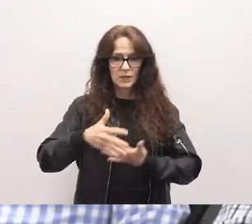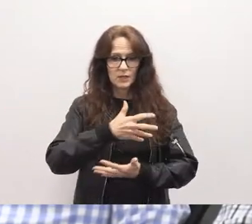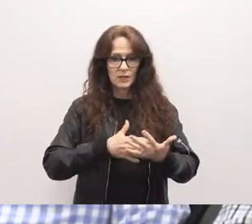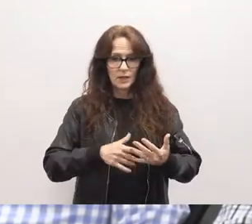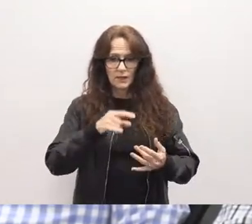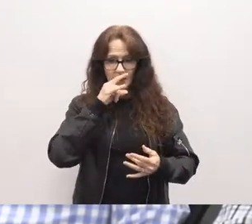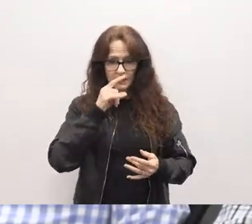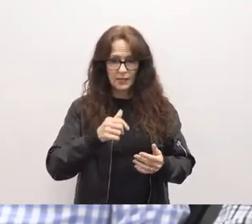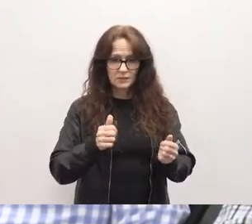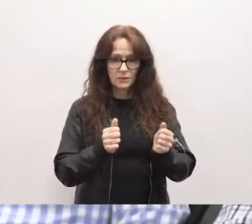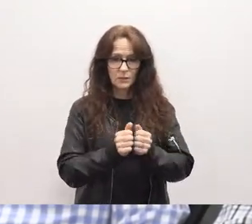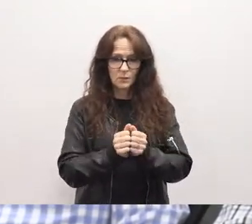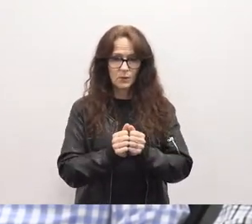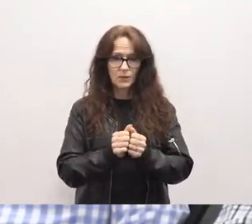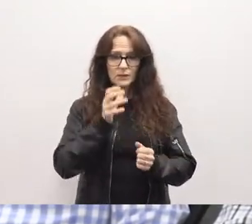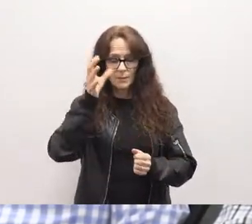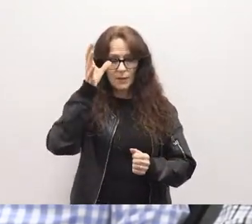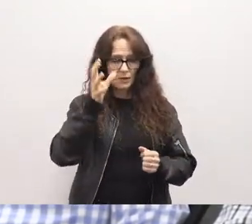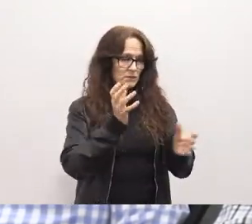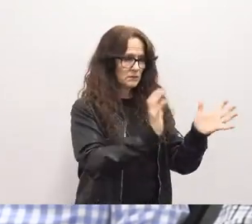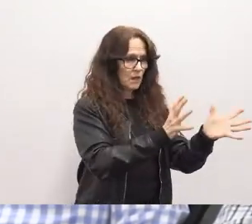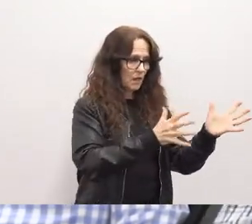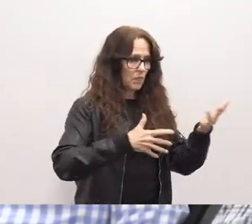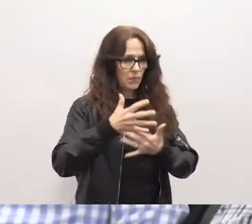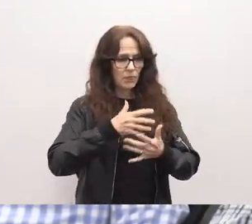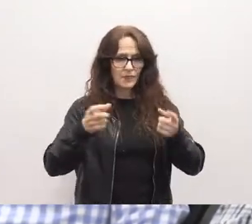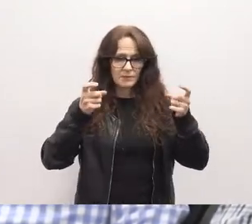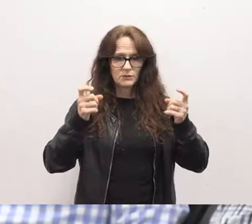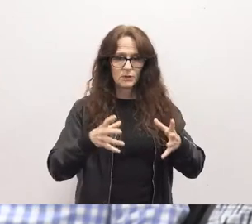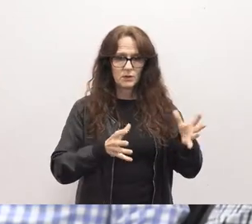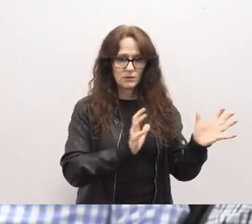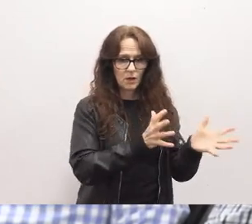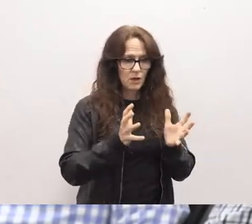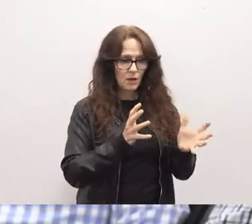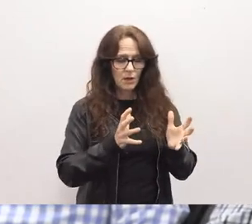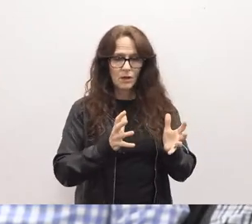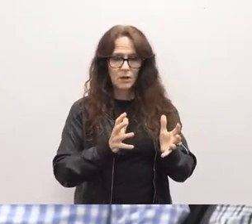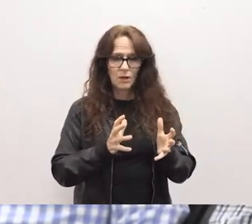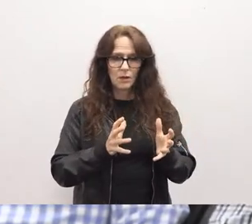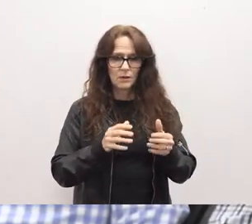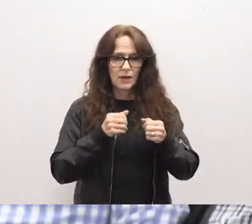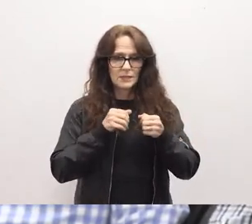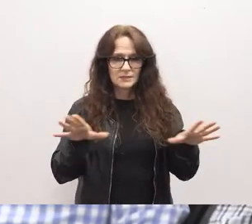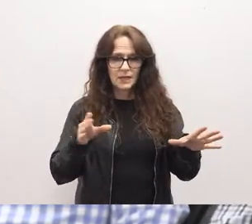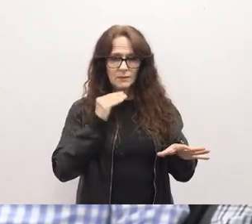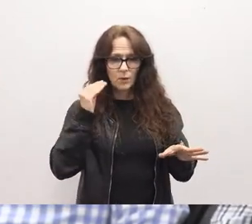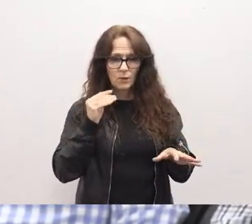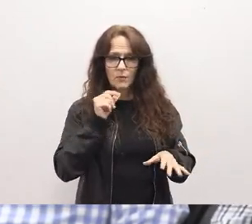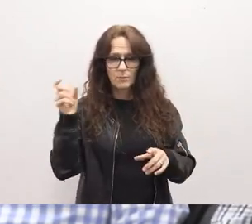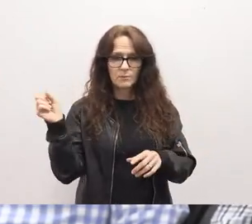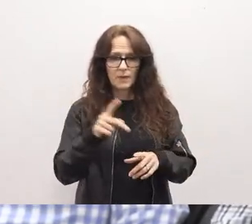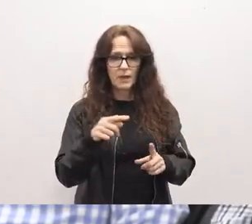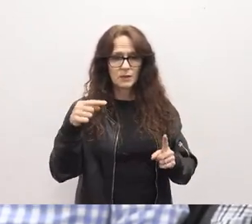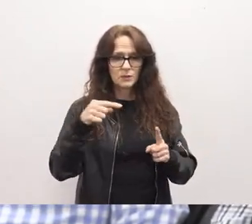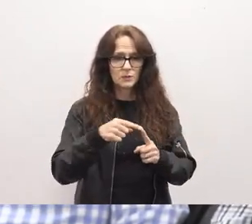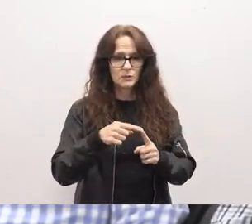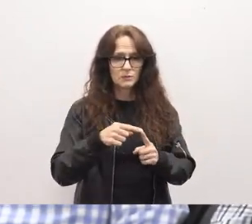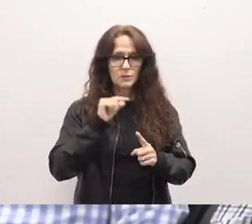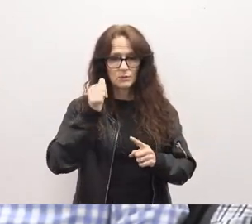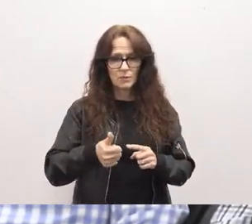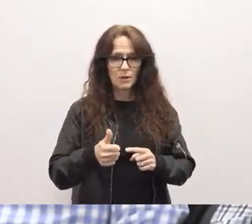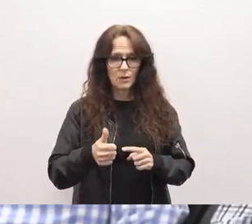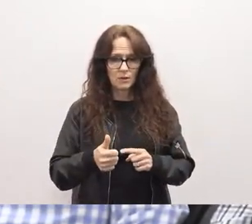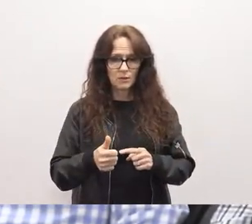the kids with the parents and the administrators, and send everybody home. We're not supposed to be back till